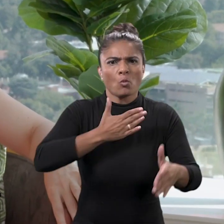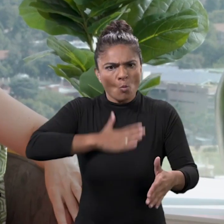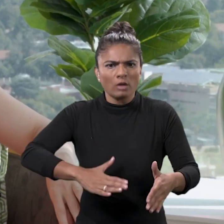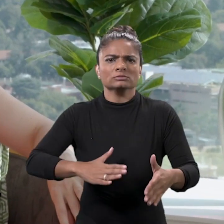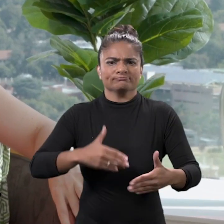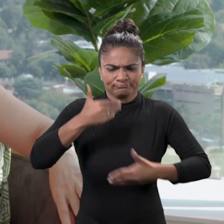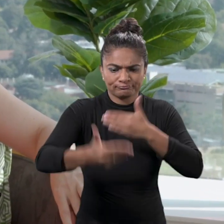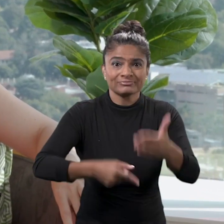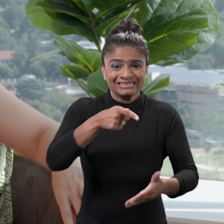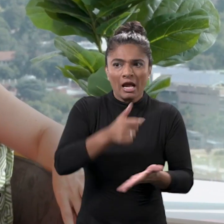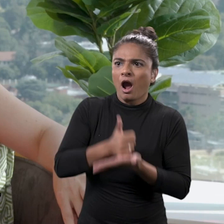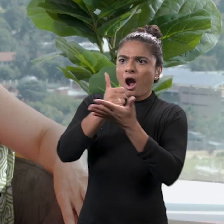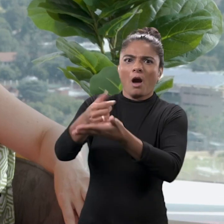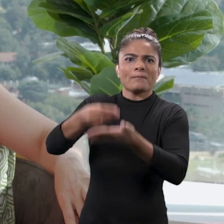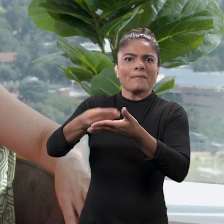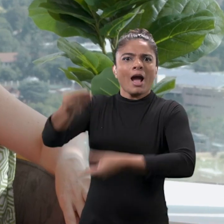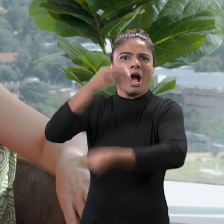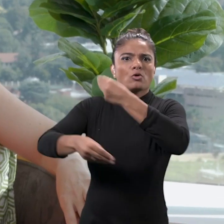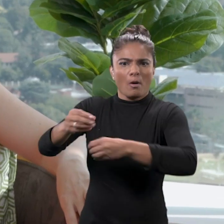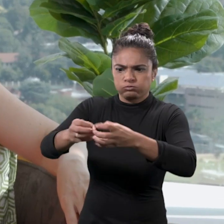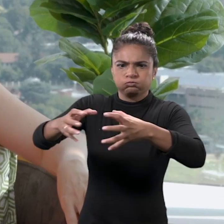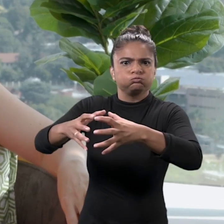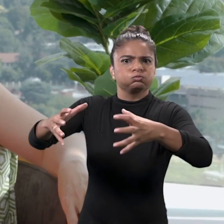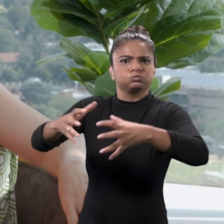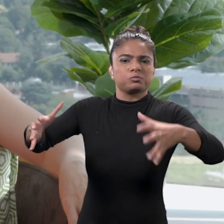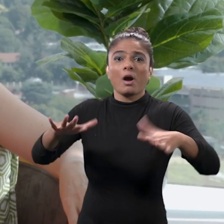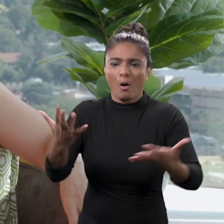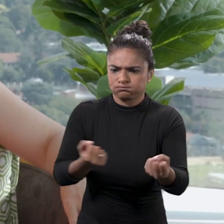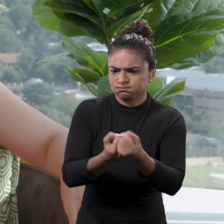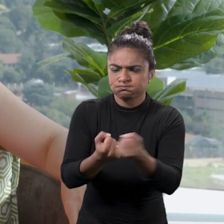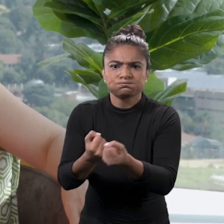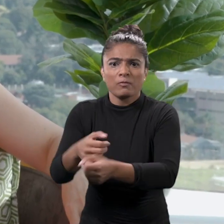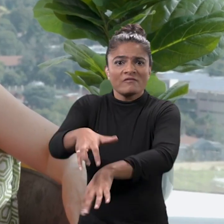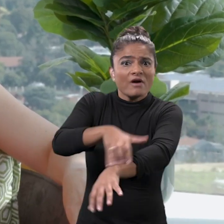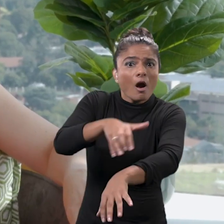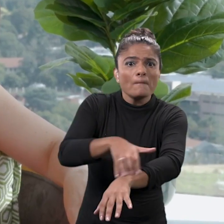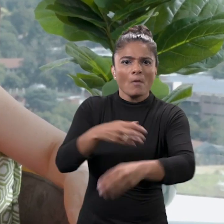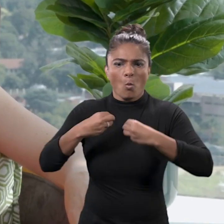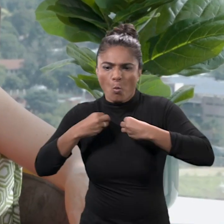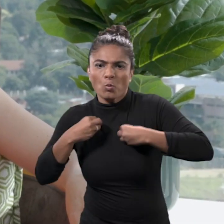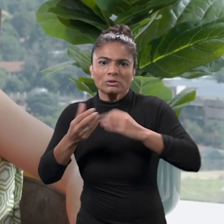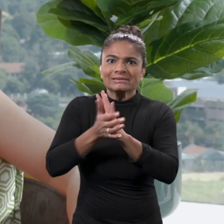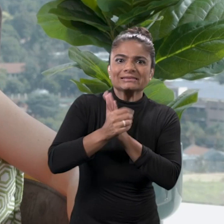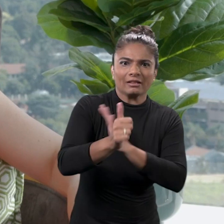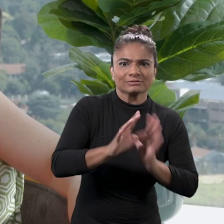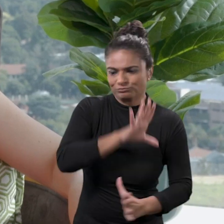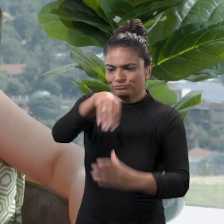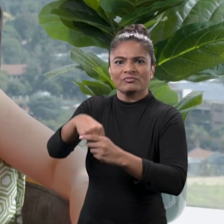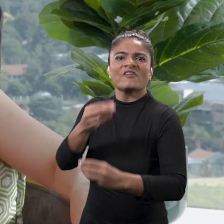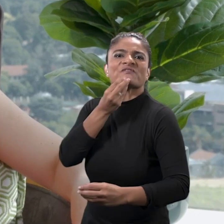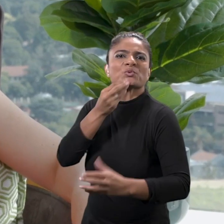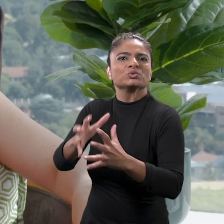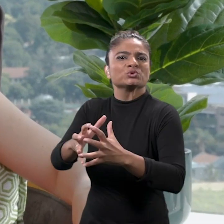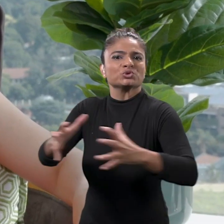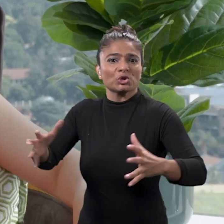bygedra tot die land se ekonomie deur werk te skep, die ander plaaseienaars toe te rus en ondersteun met vaardighede, bygedra tot voedselsekerheid